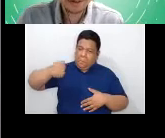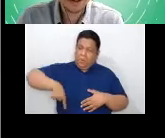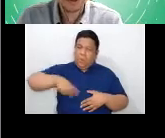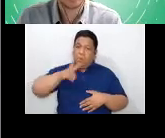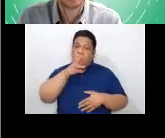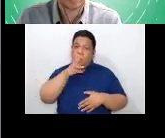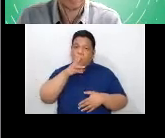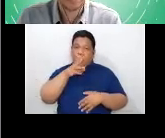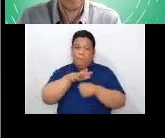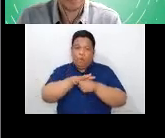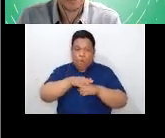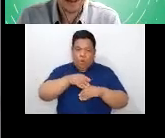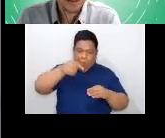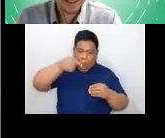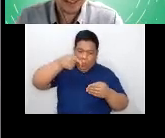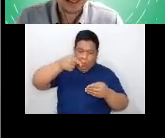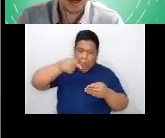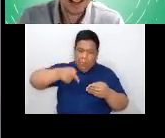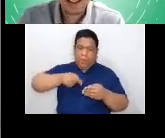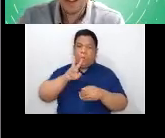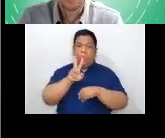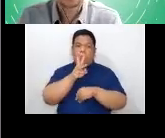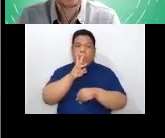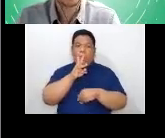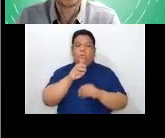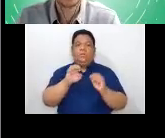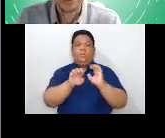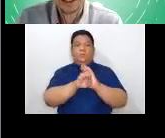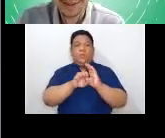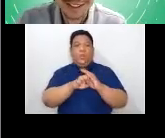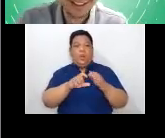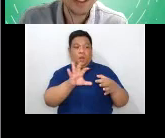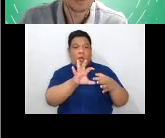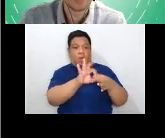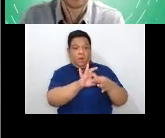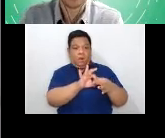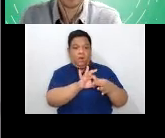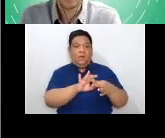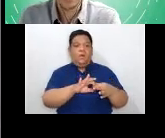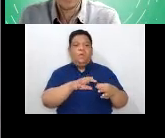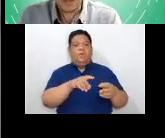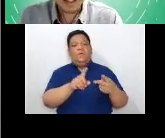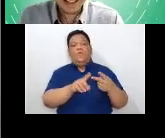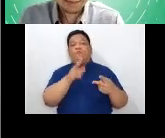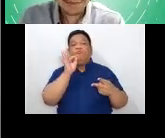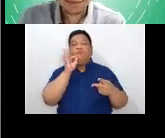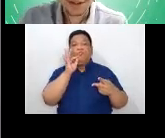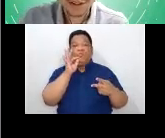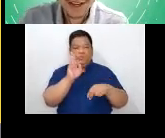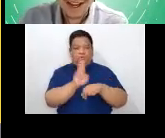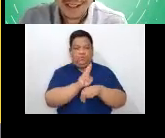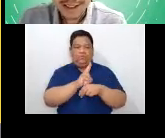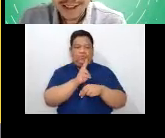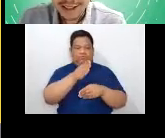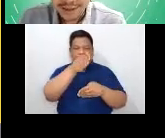to cut these materials. So even things like a lock, even things like fruits have been cut using a water jet. And it actually pumps the